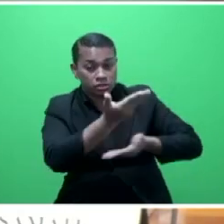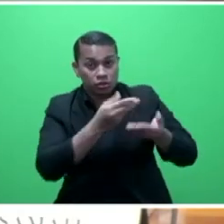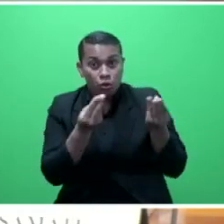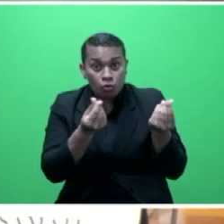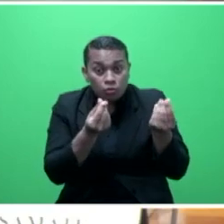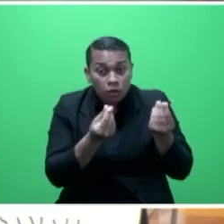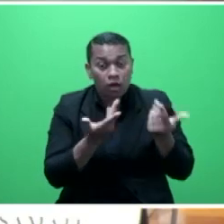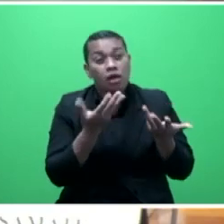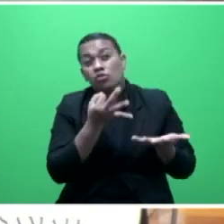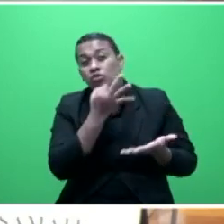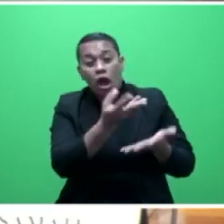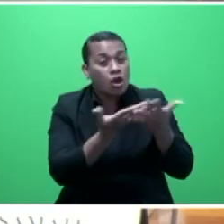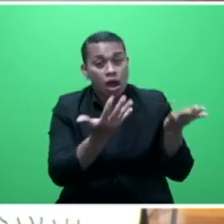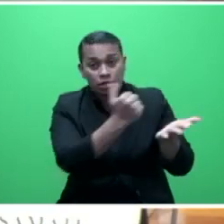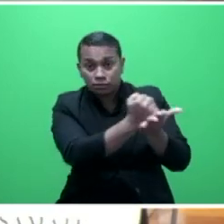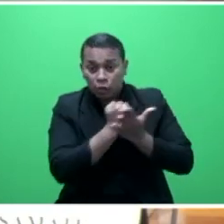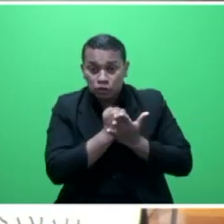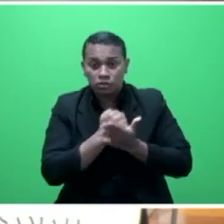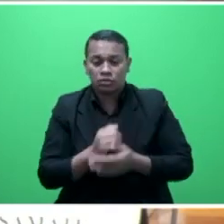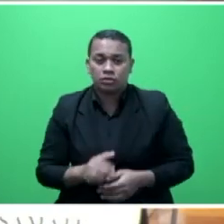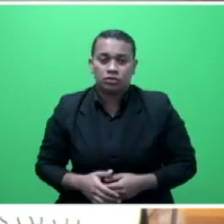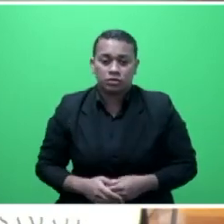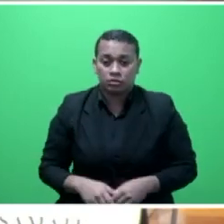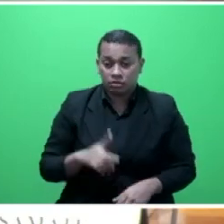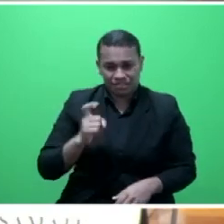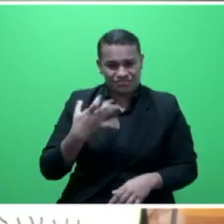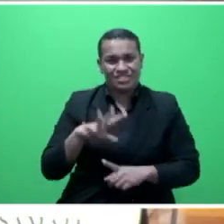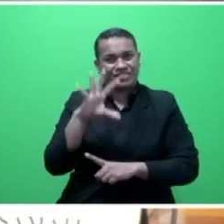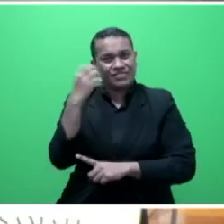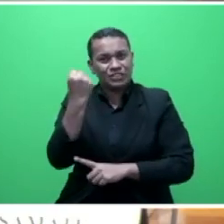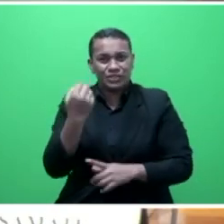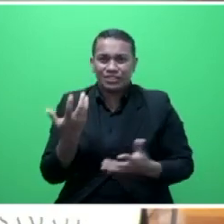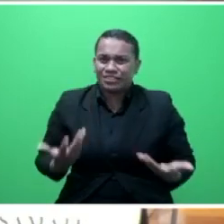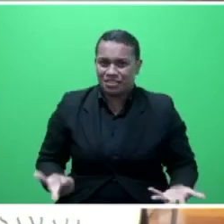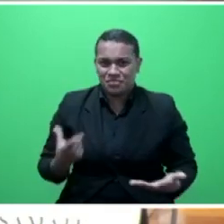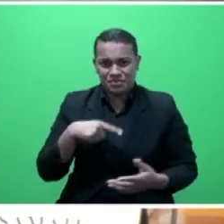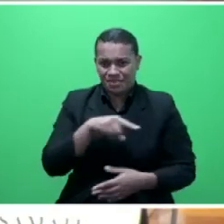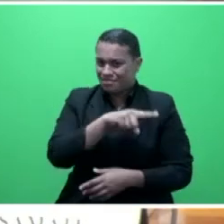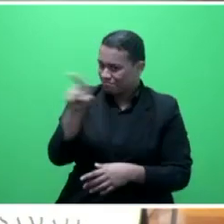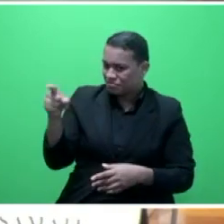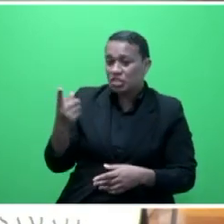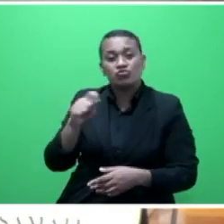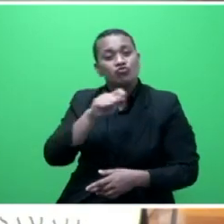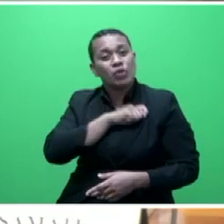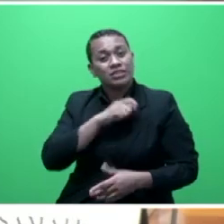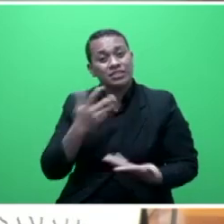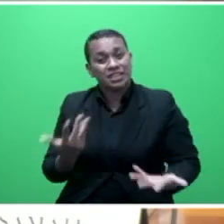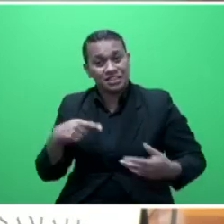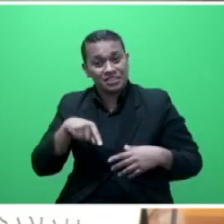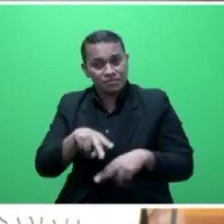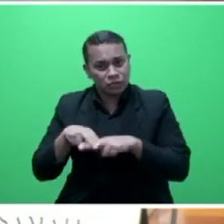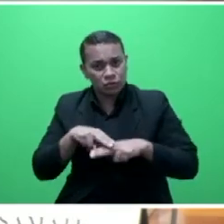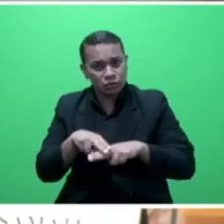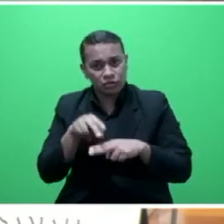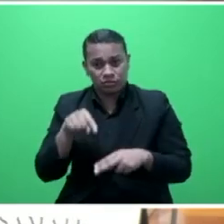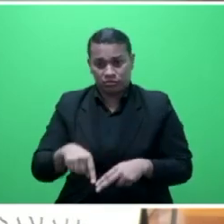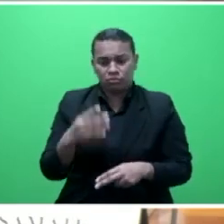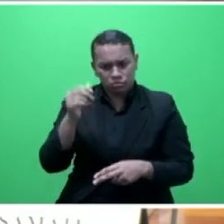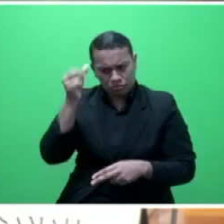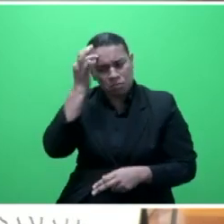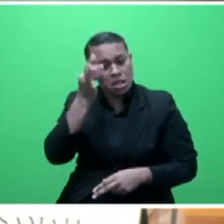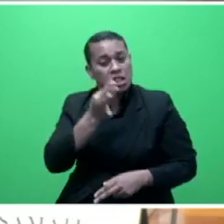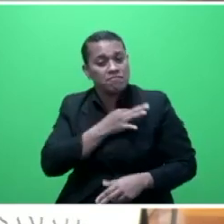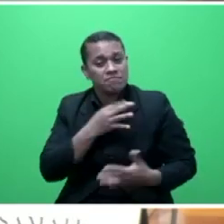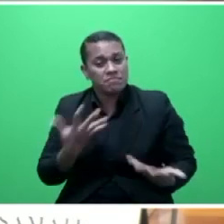support, and we have succeeded because these vital institutions trust Fiji. They believe that we are following the